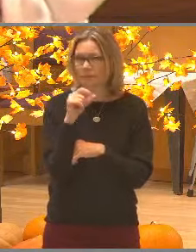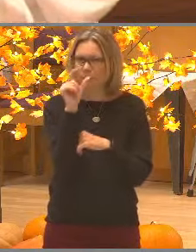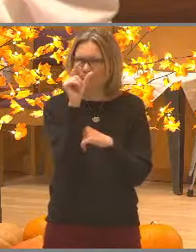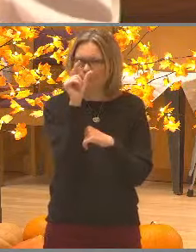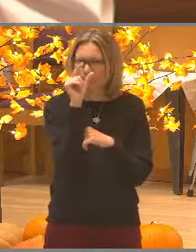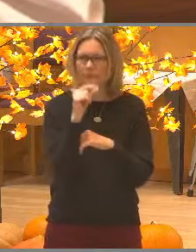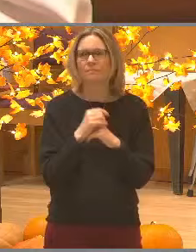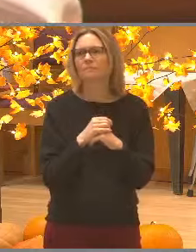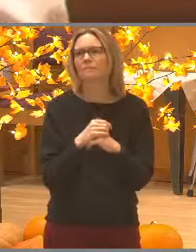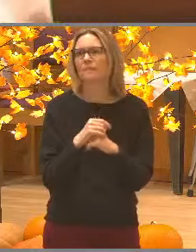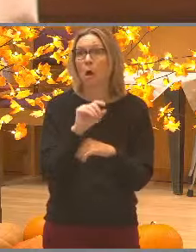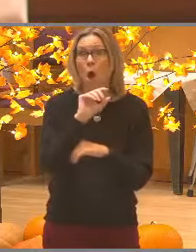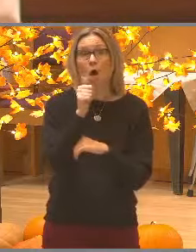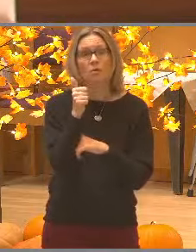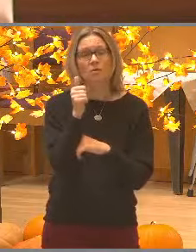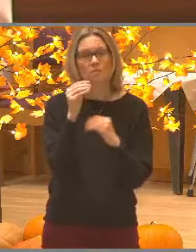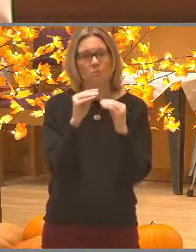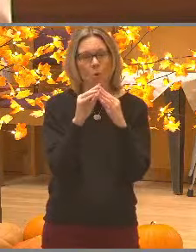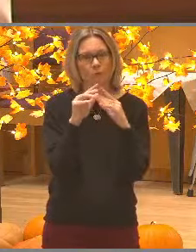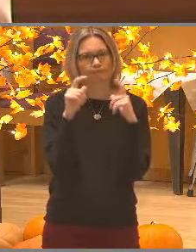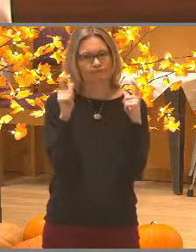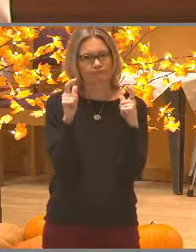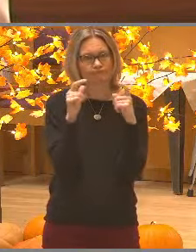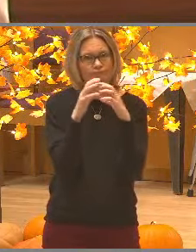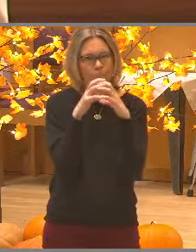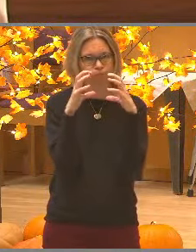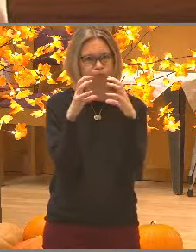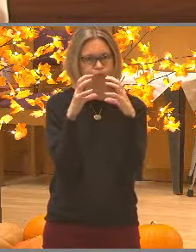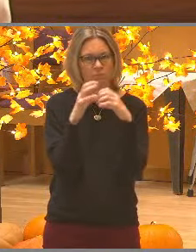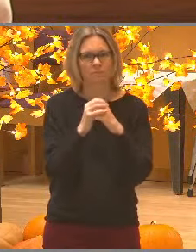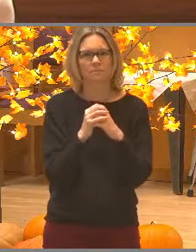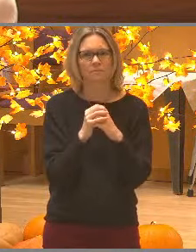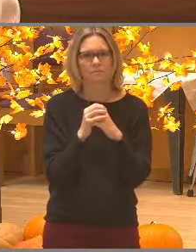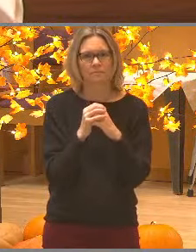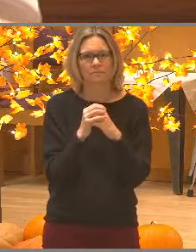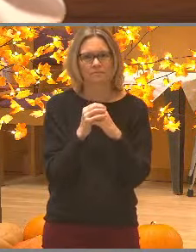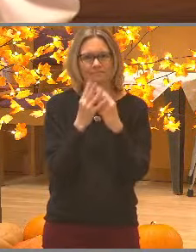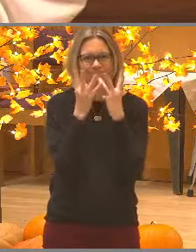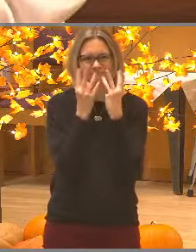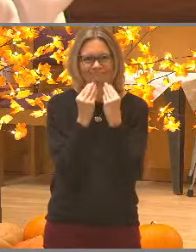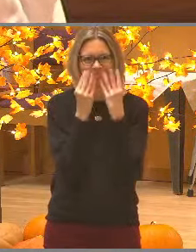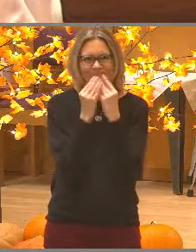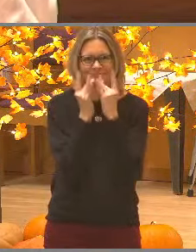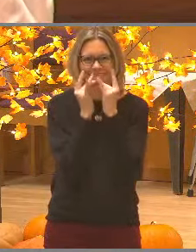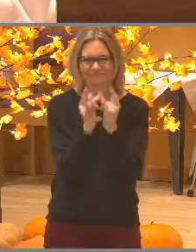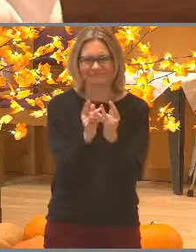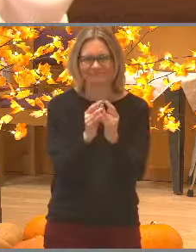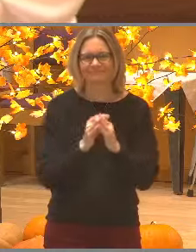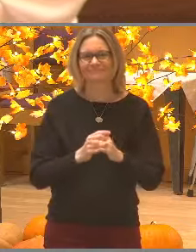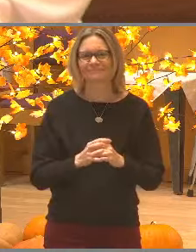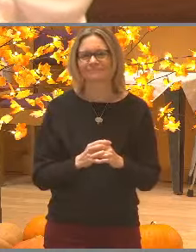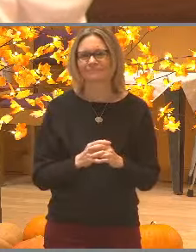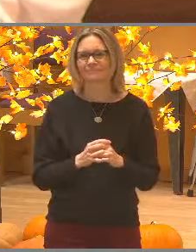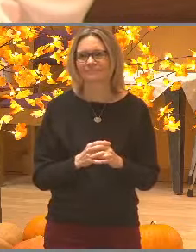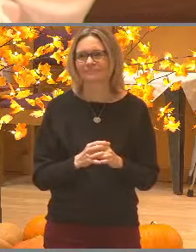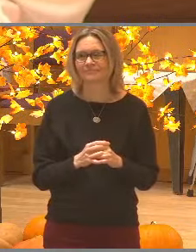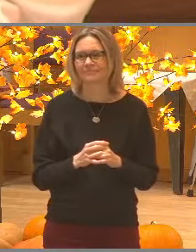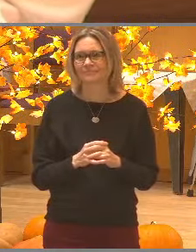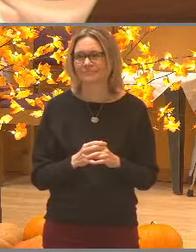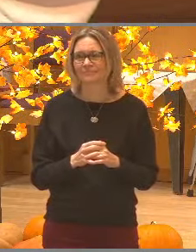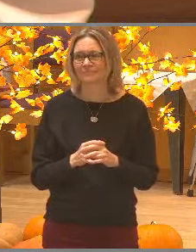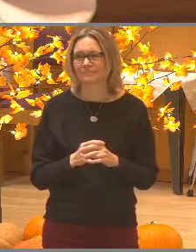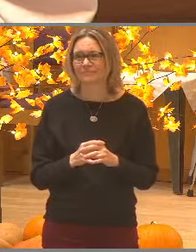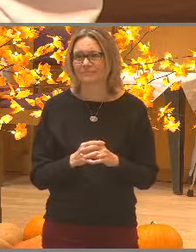Some others are bigger and juicy and tasty. Some